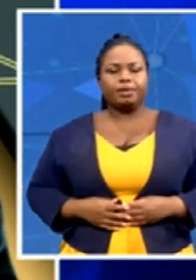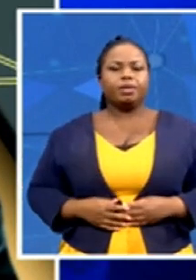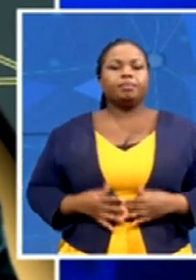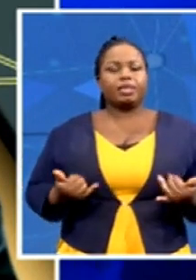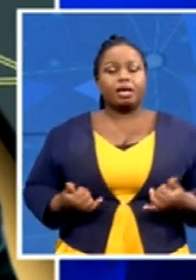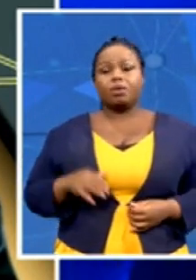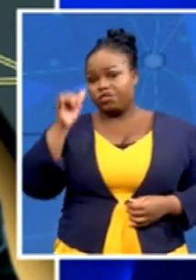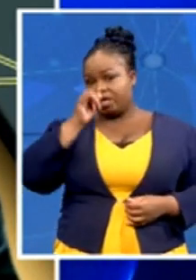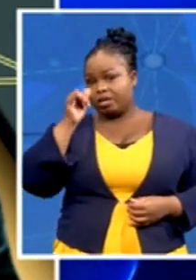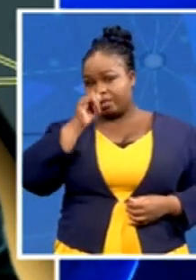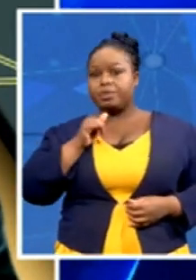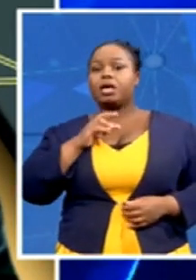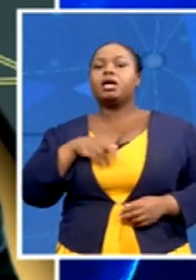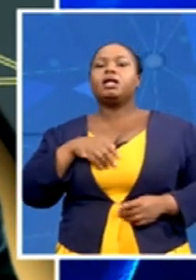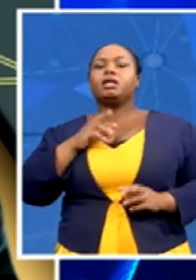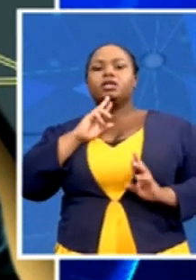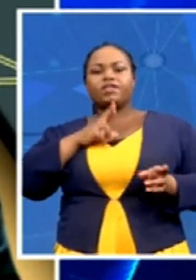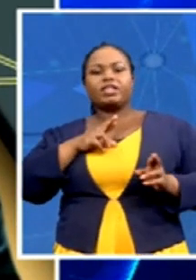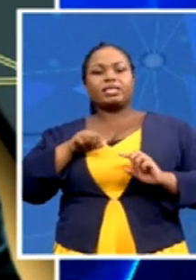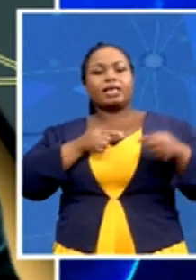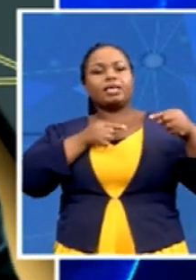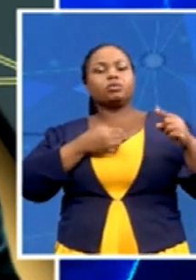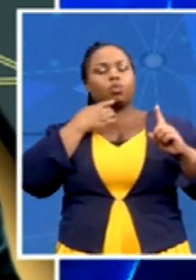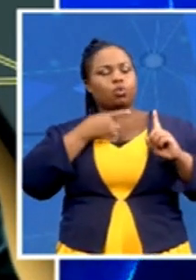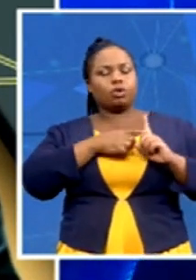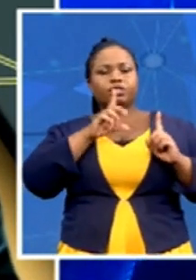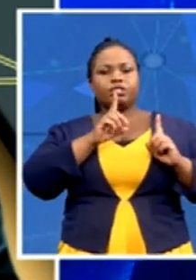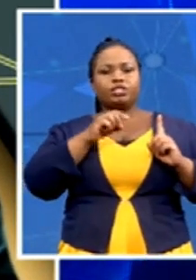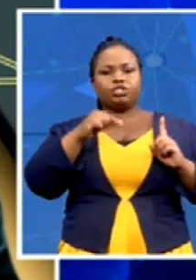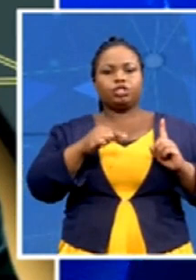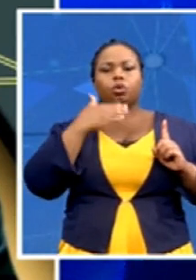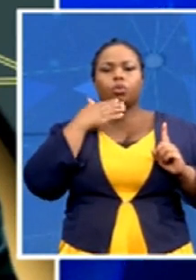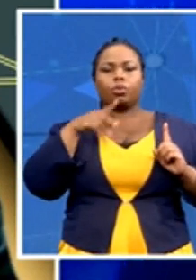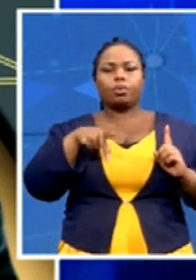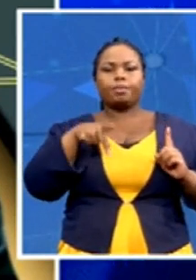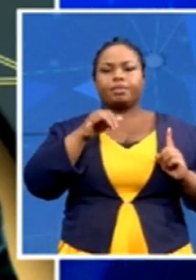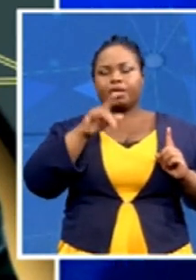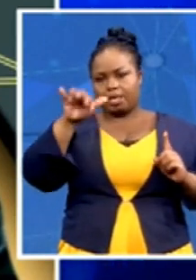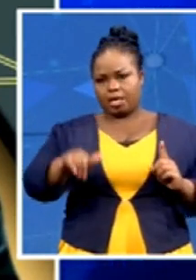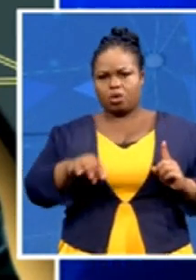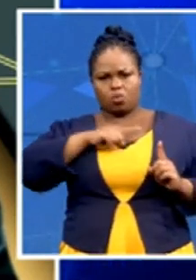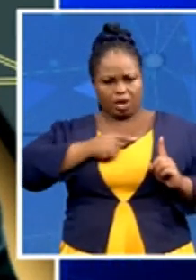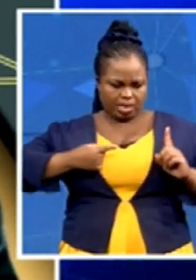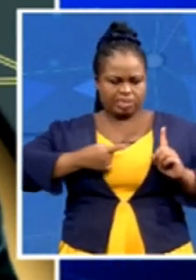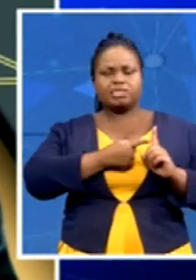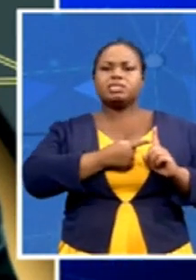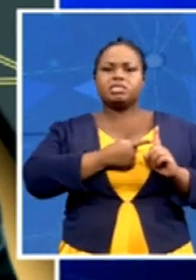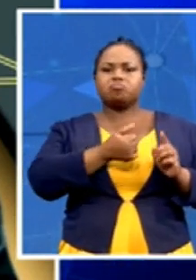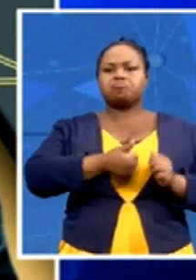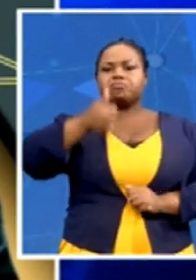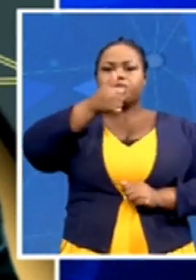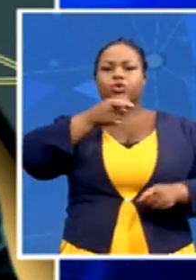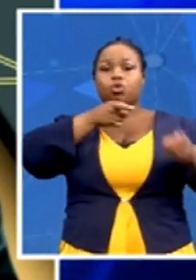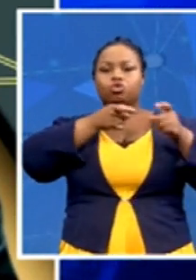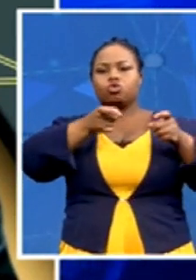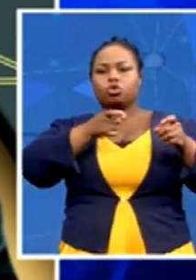the DDG, Mr. Pillay, purely because he was instrumental into making sure that this contract are done.